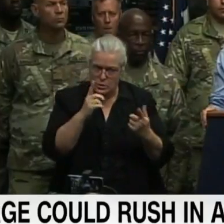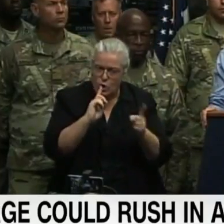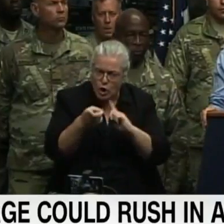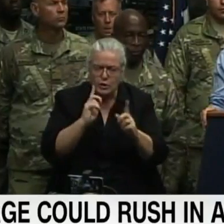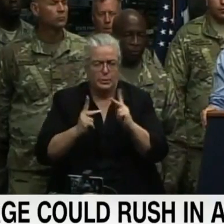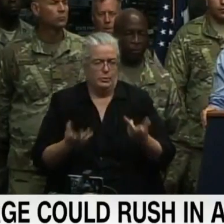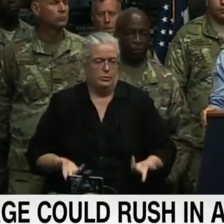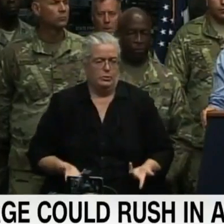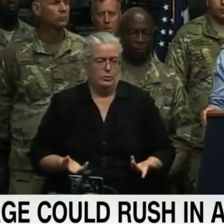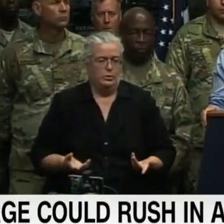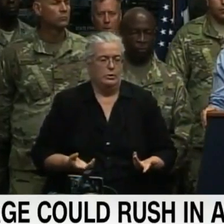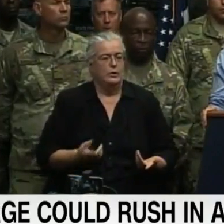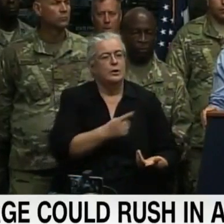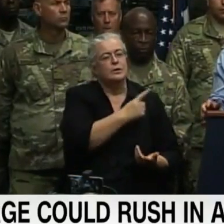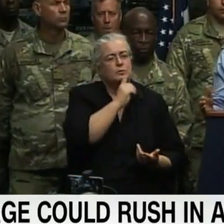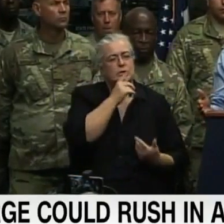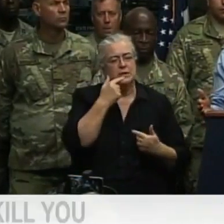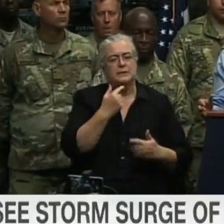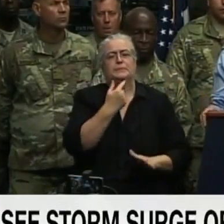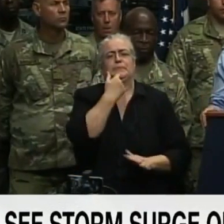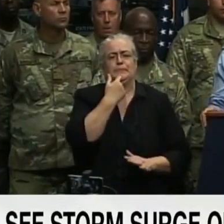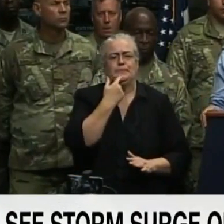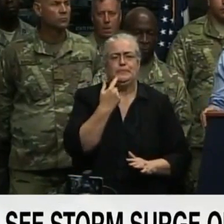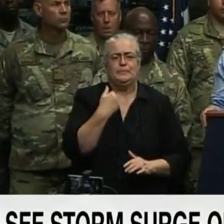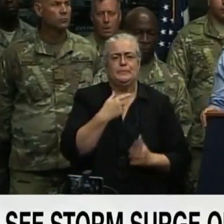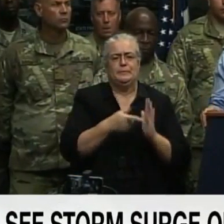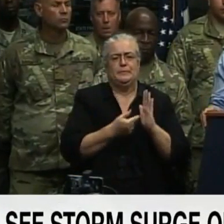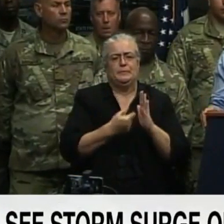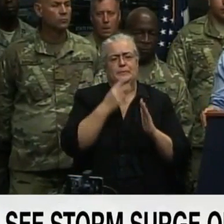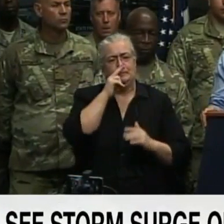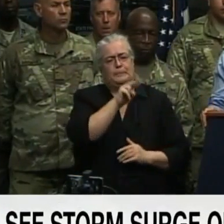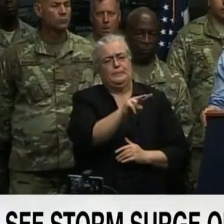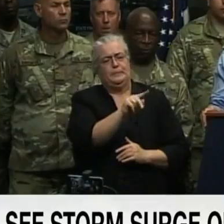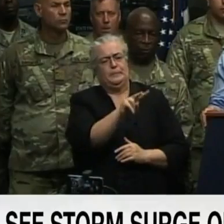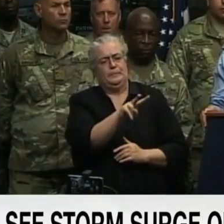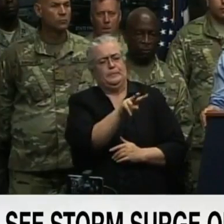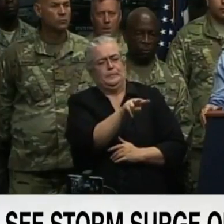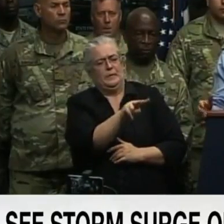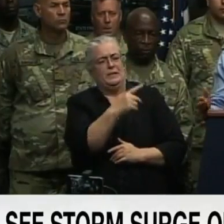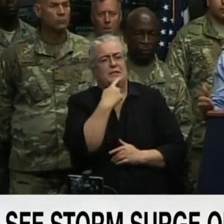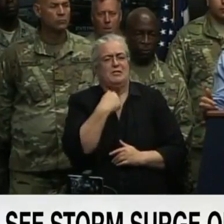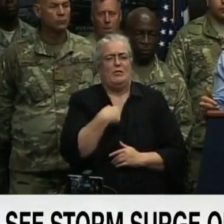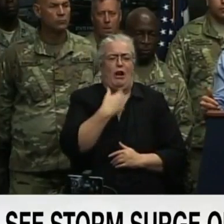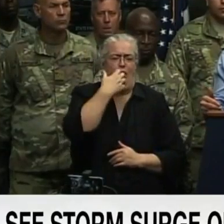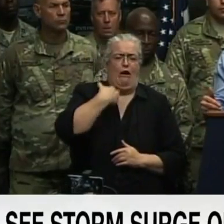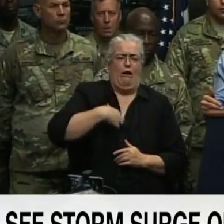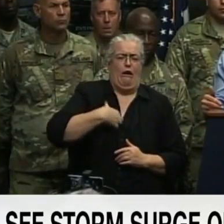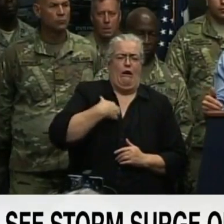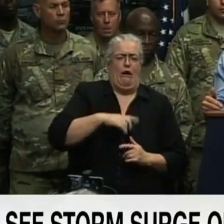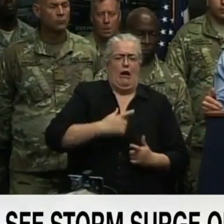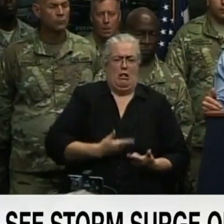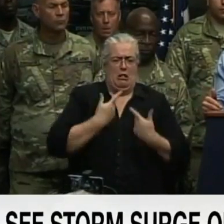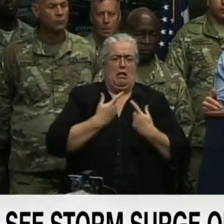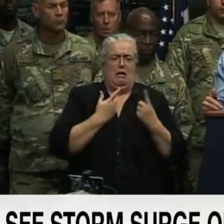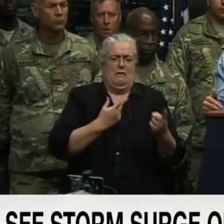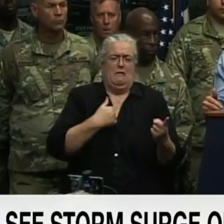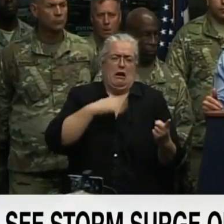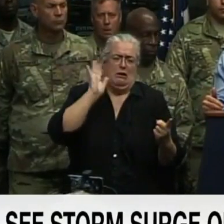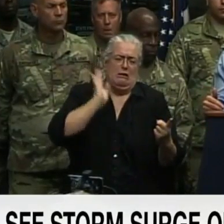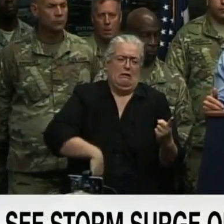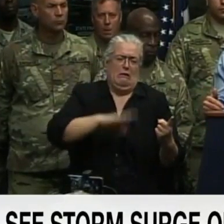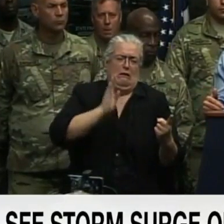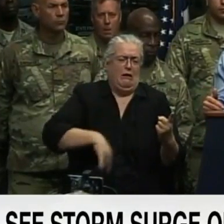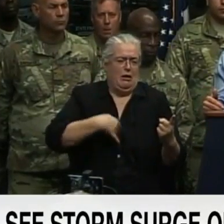disappointing sometimes when you watch on TV that you see somebody that's going to ride it out, and based on what you hear from